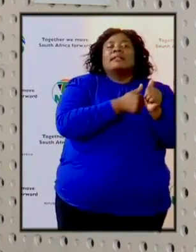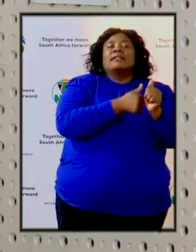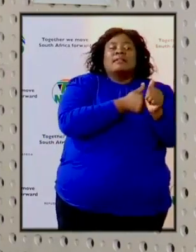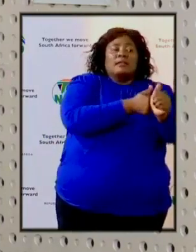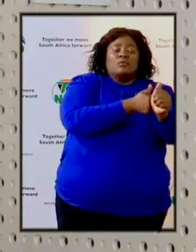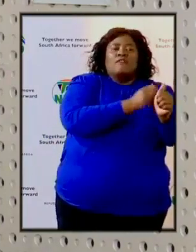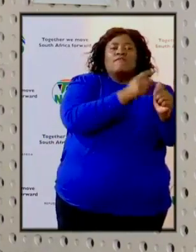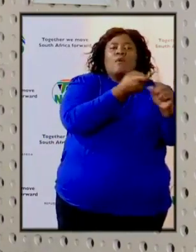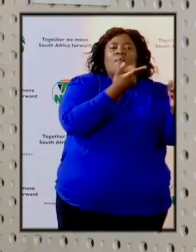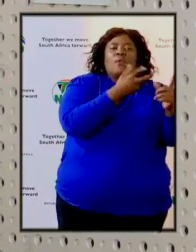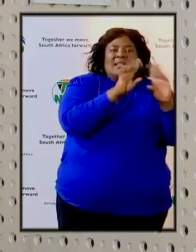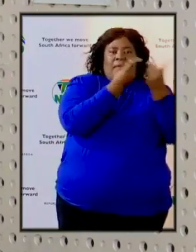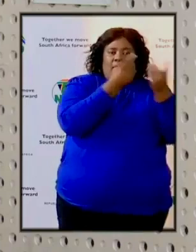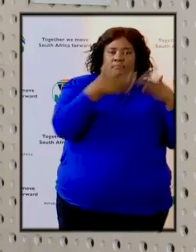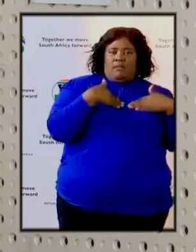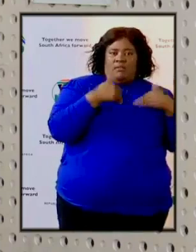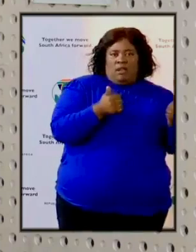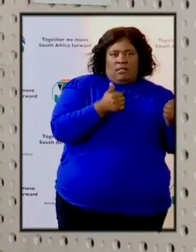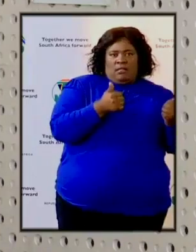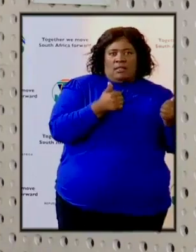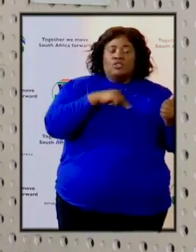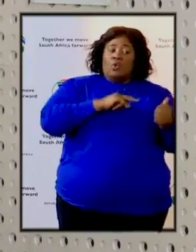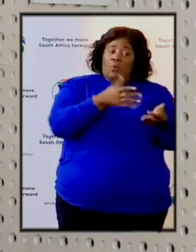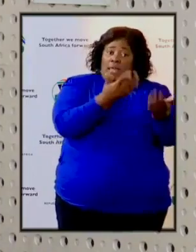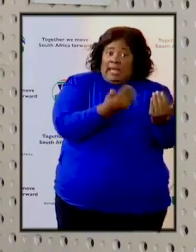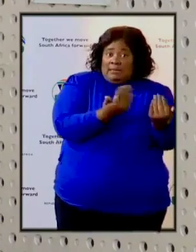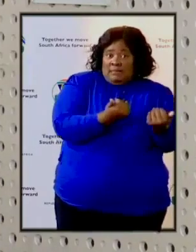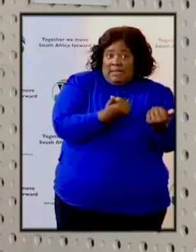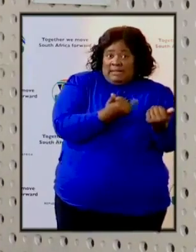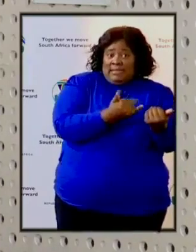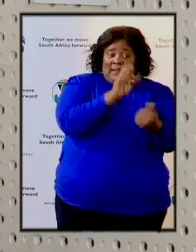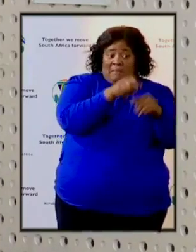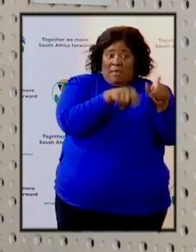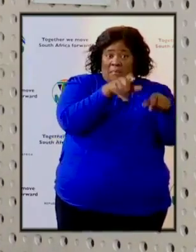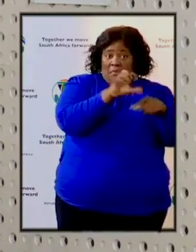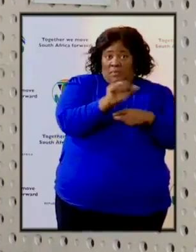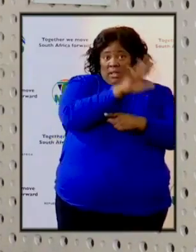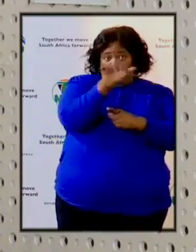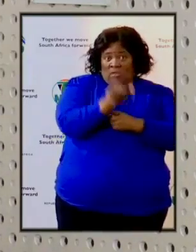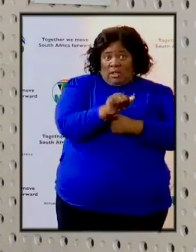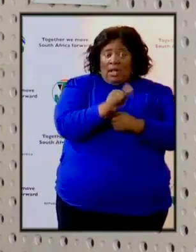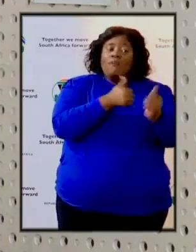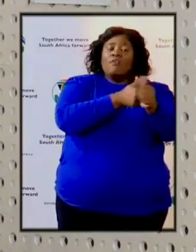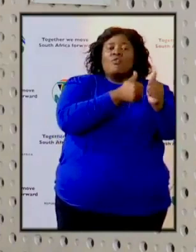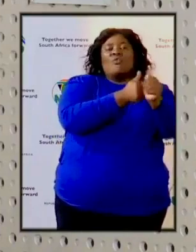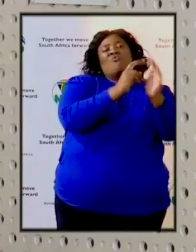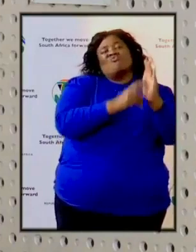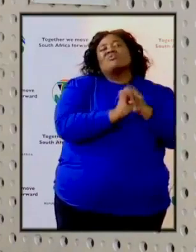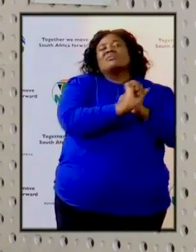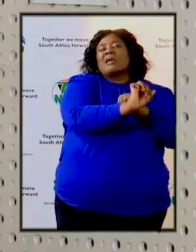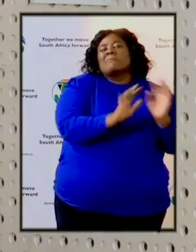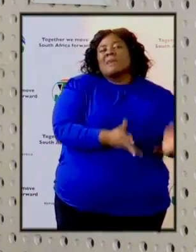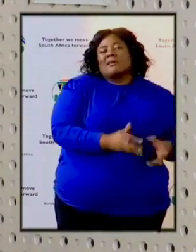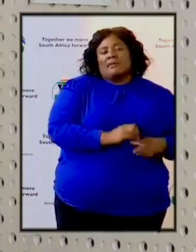We expect that South Africans will have to bear with the Department of Health and comply with those